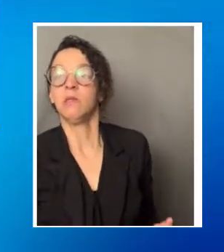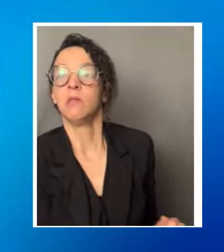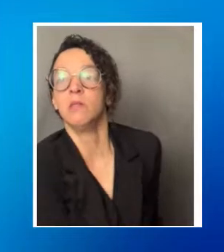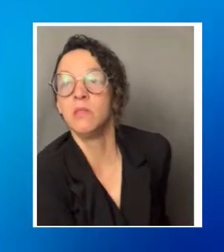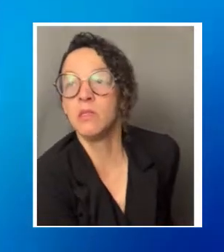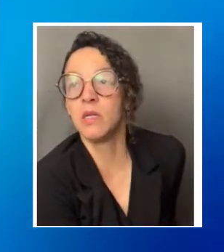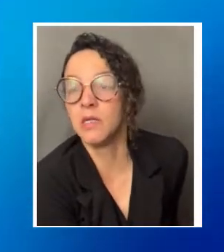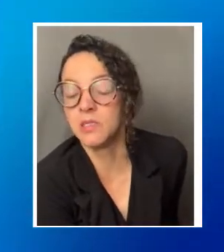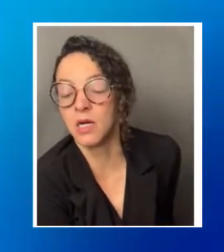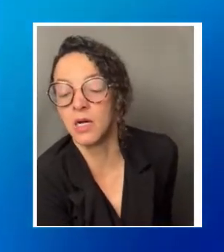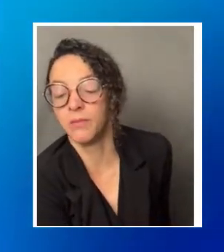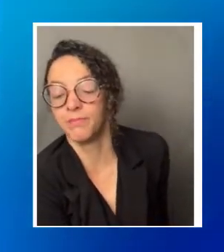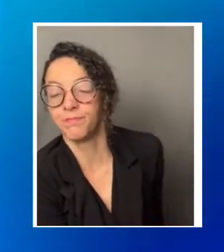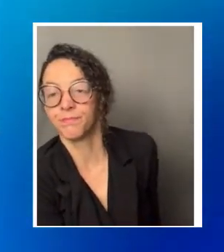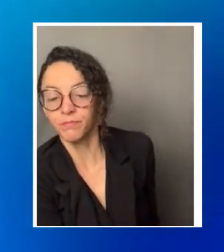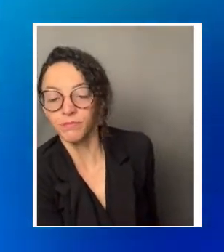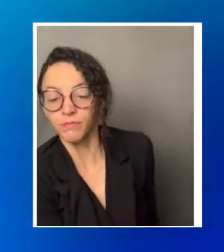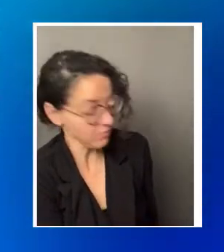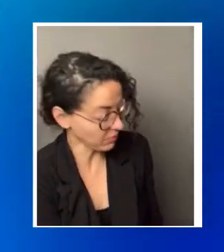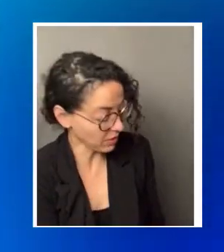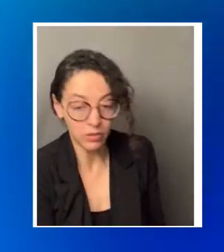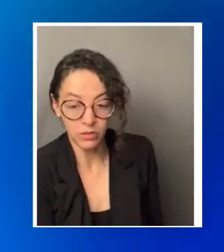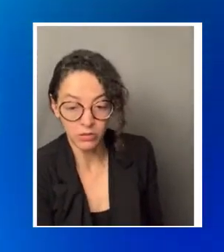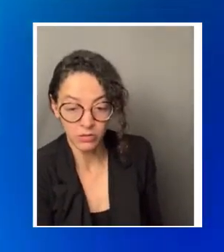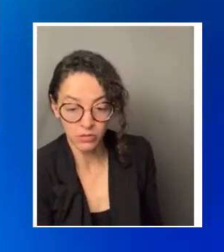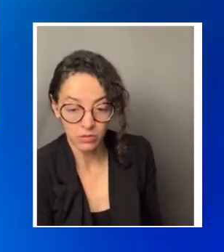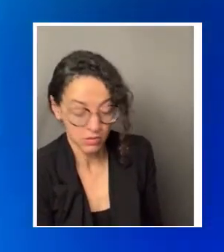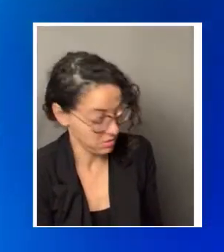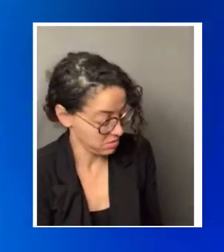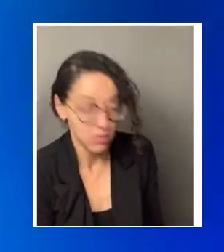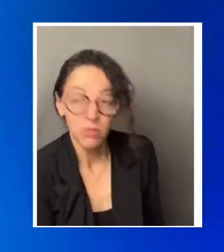and then we'll walk through the platform so that you feel comfortable with that.